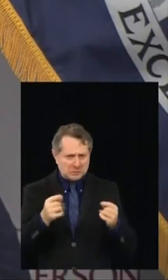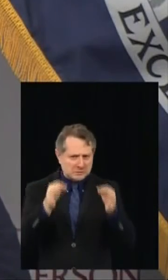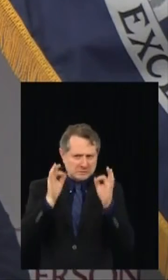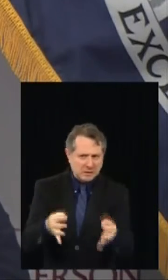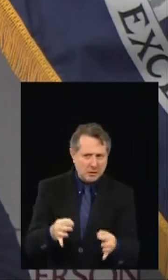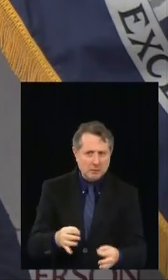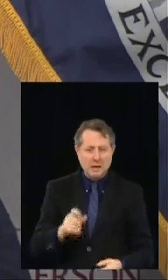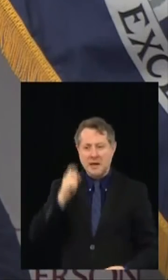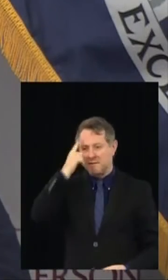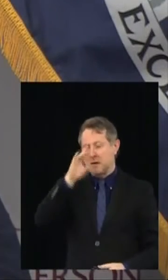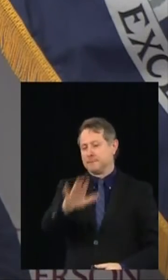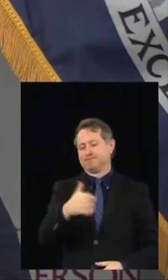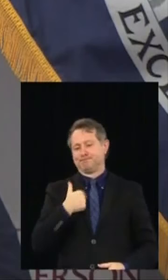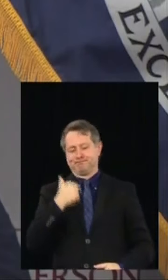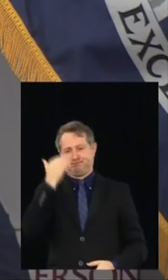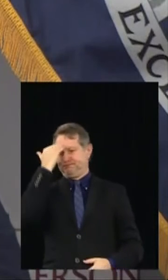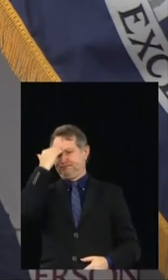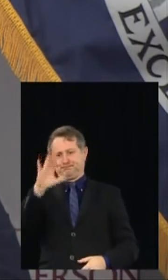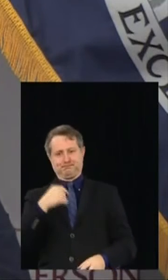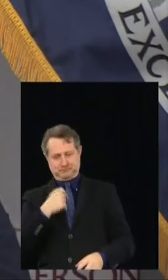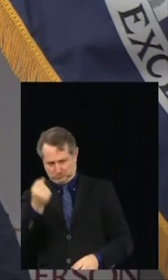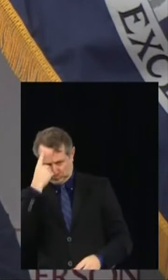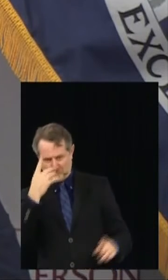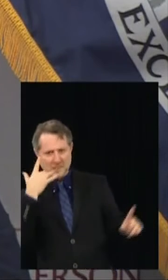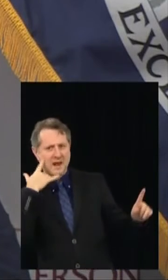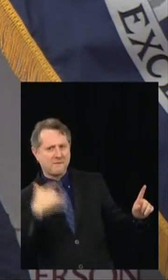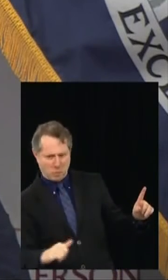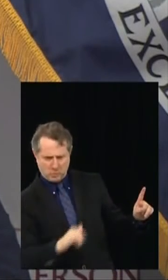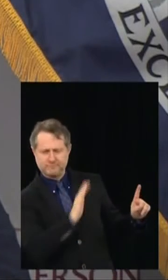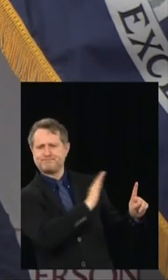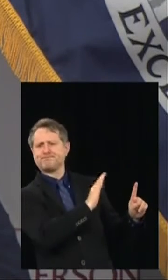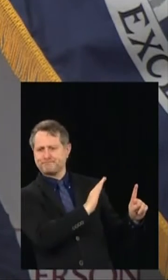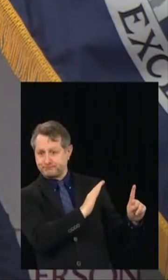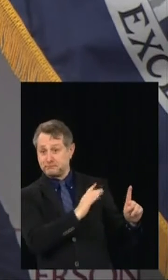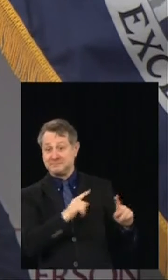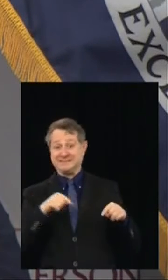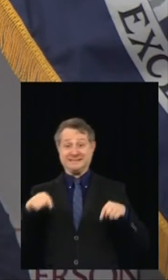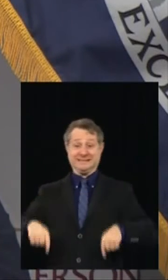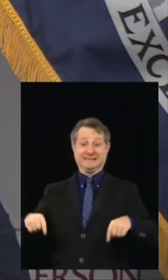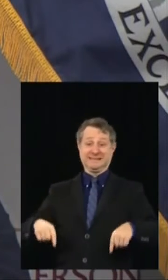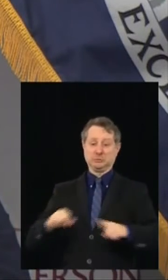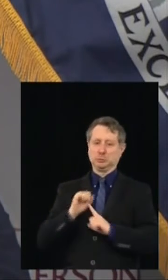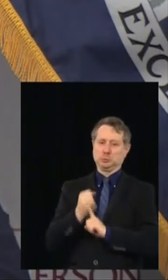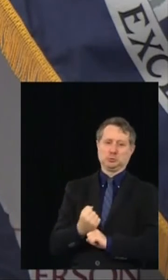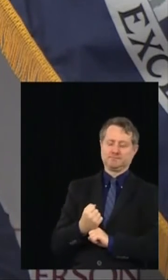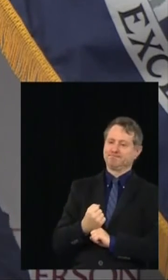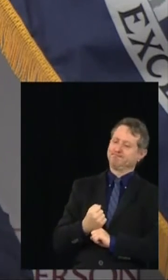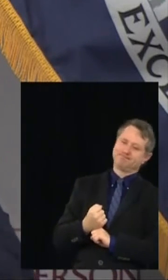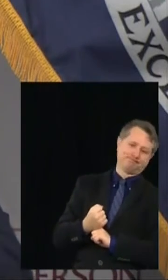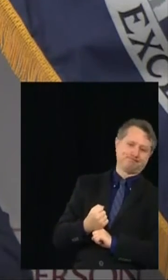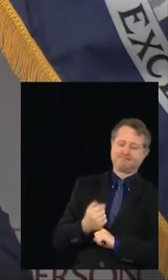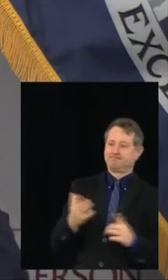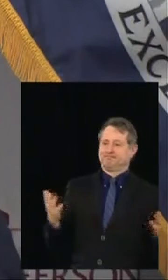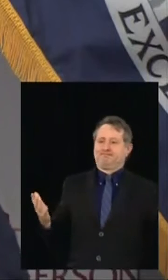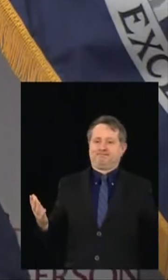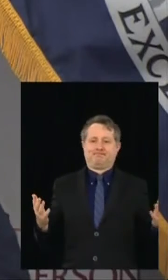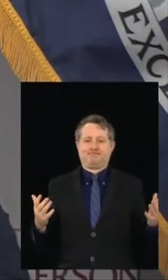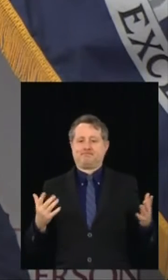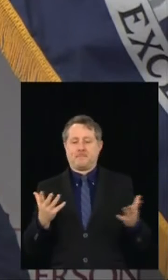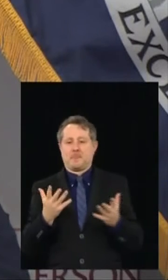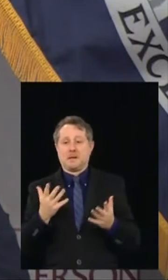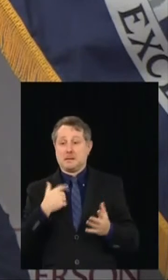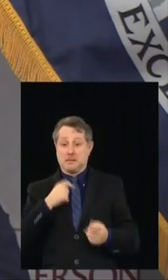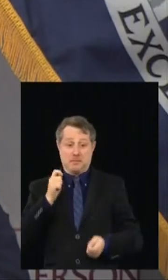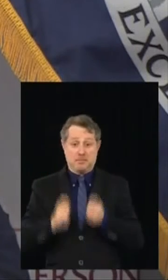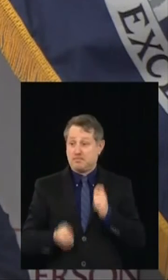I don't know. I understand what California did. You know, this situation changes. My perspective